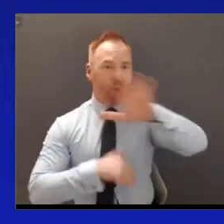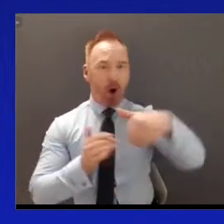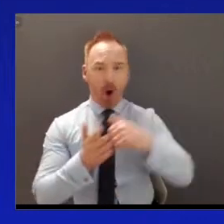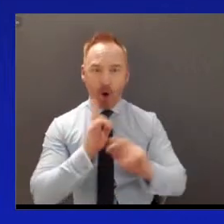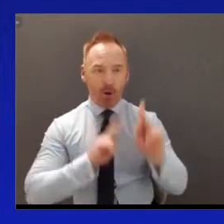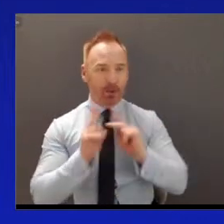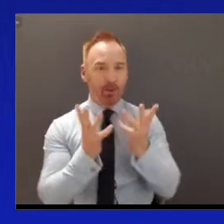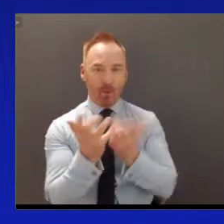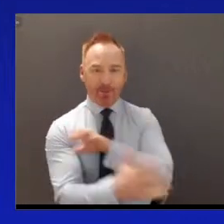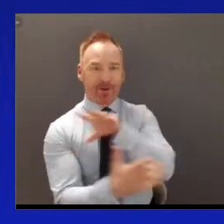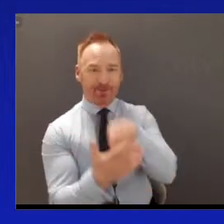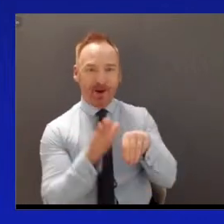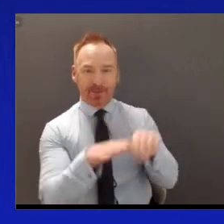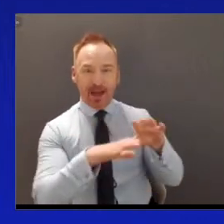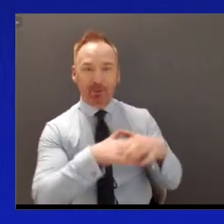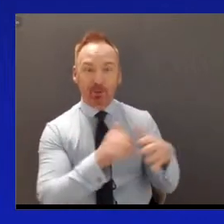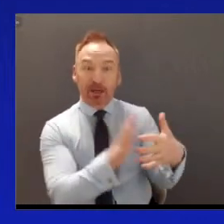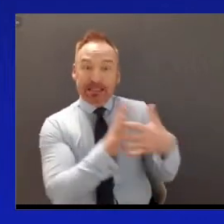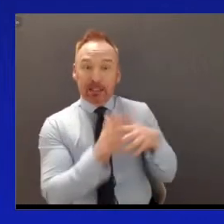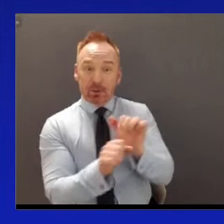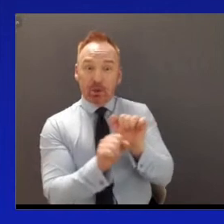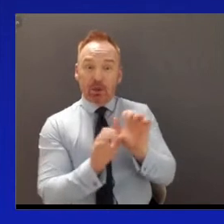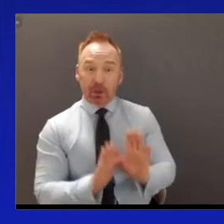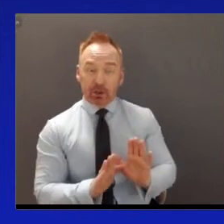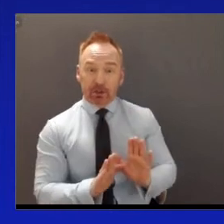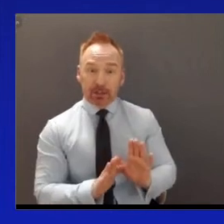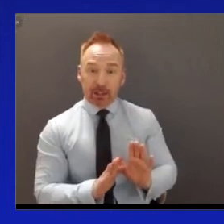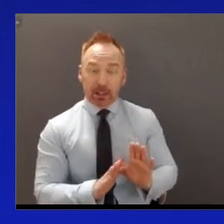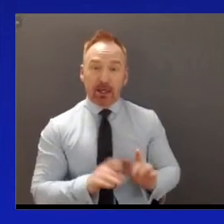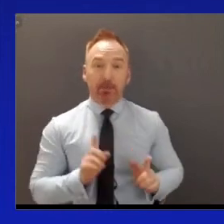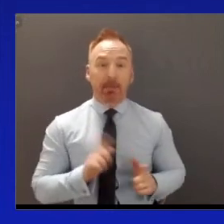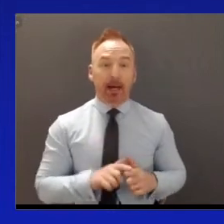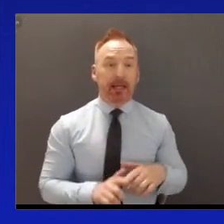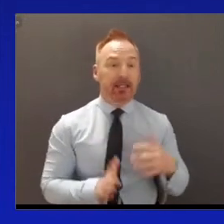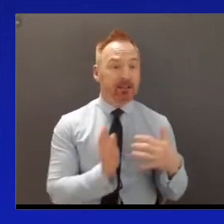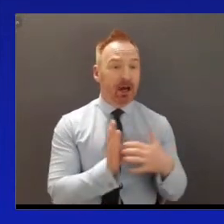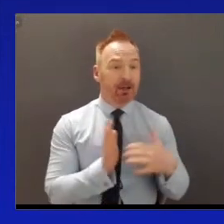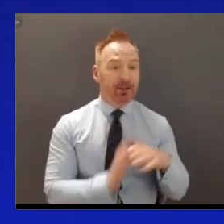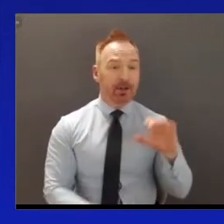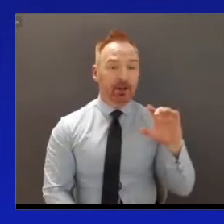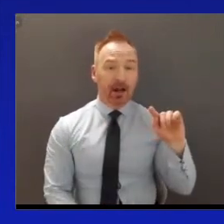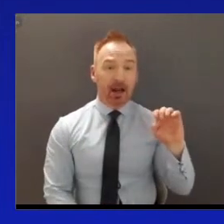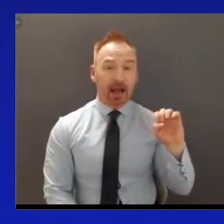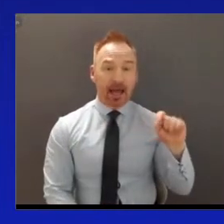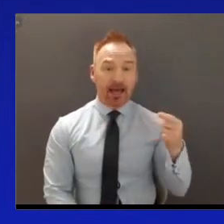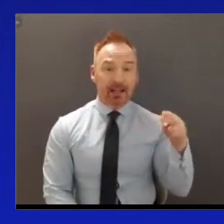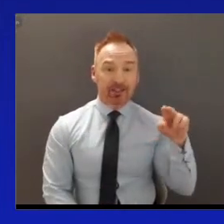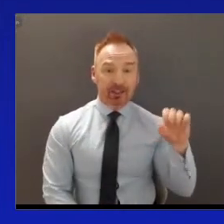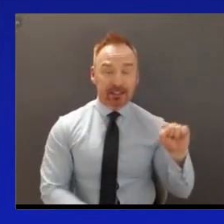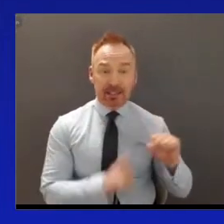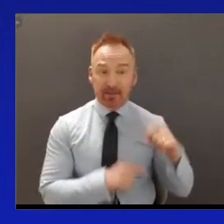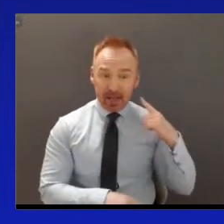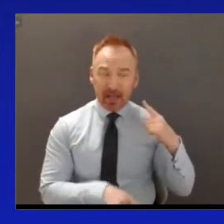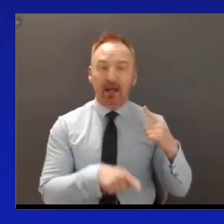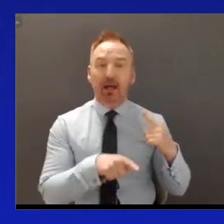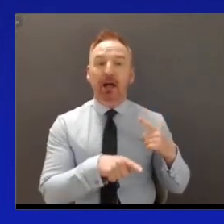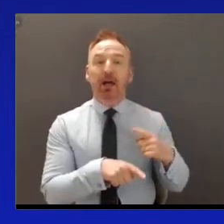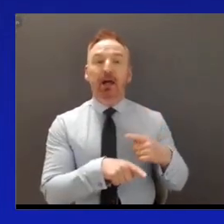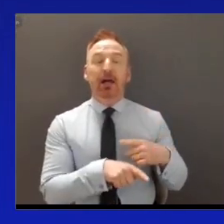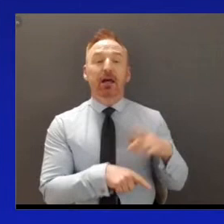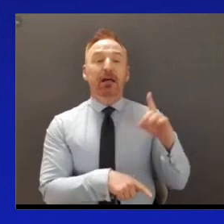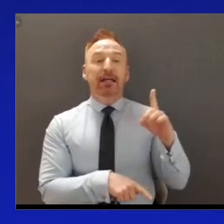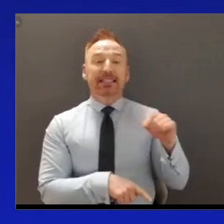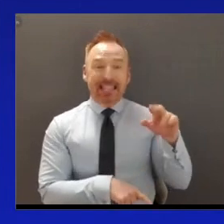definition, but there's work still being done there. I don't know if Dr. Etches has heard anything different recently. They are essential workers,